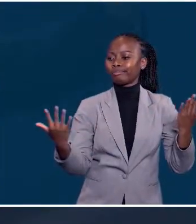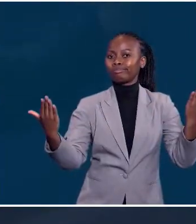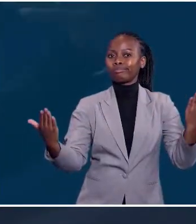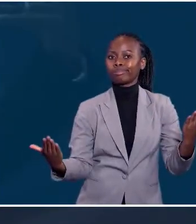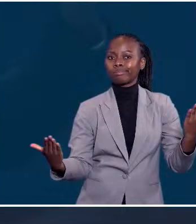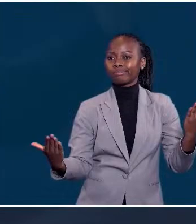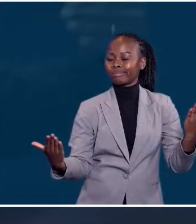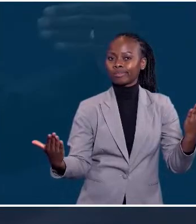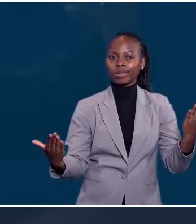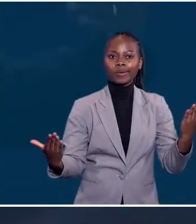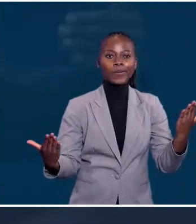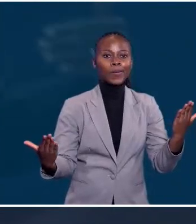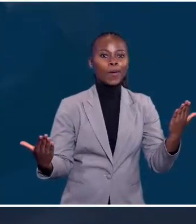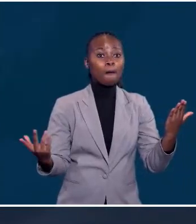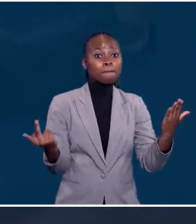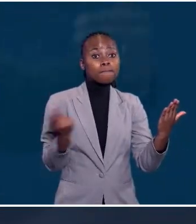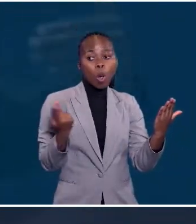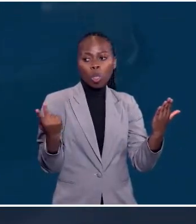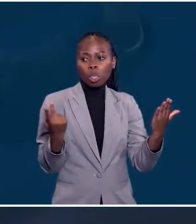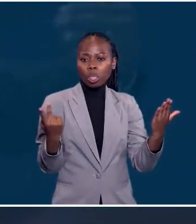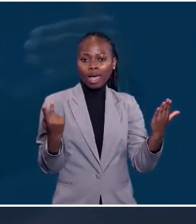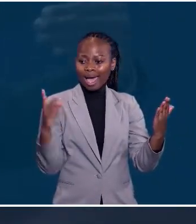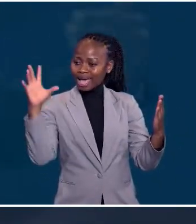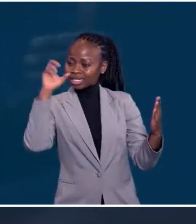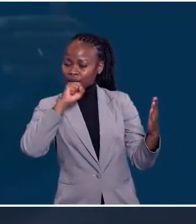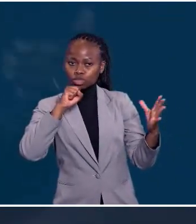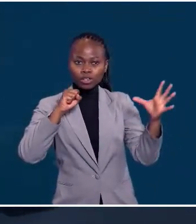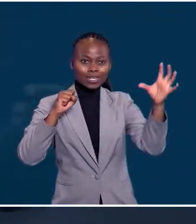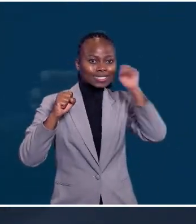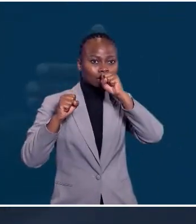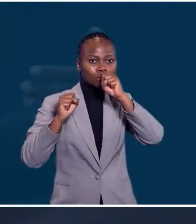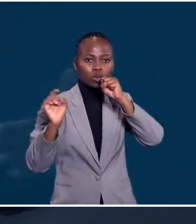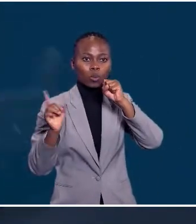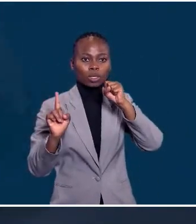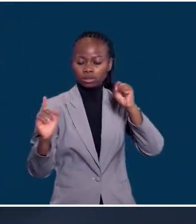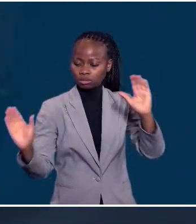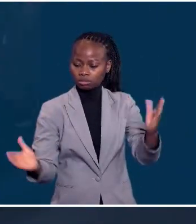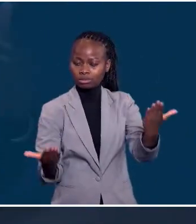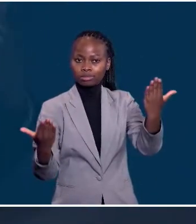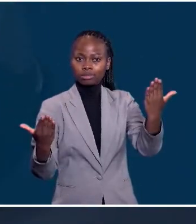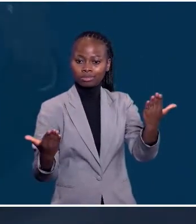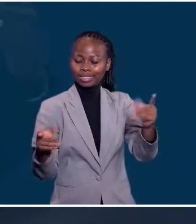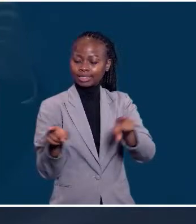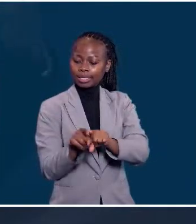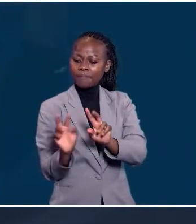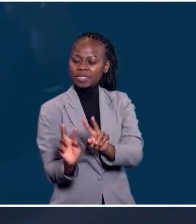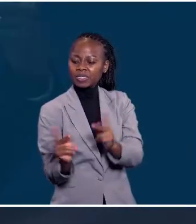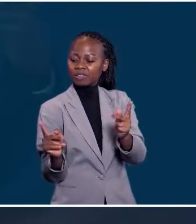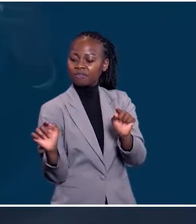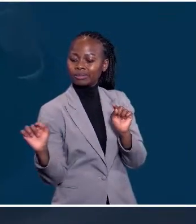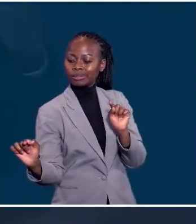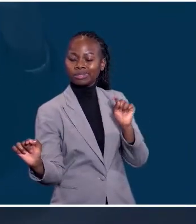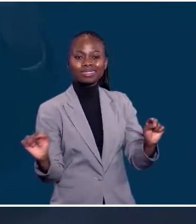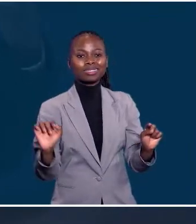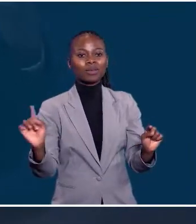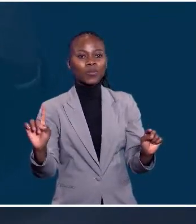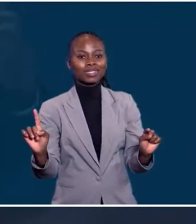assumptions were made by both institutions and what the differences are. And it's just meant to